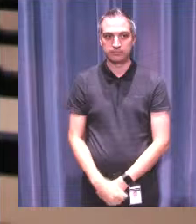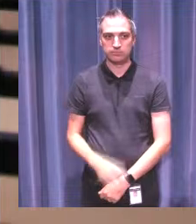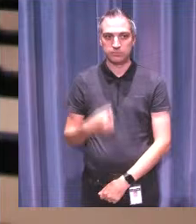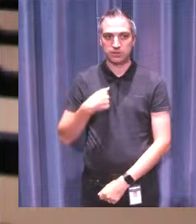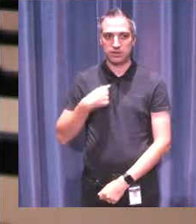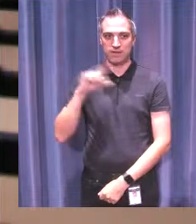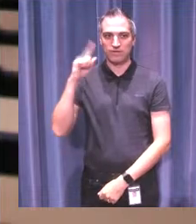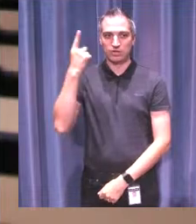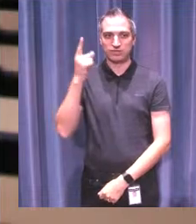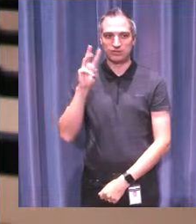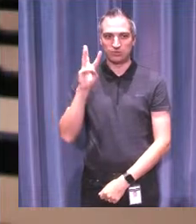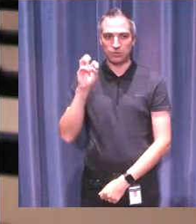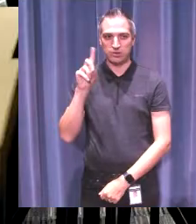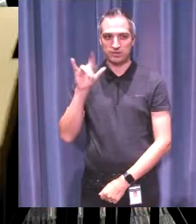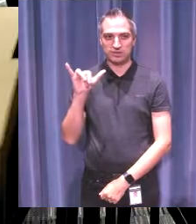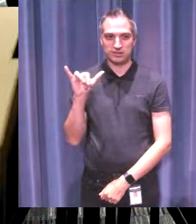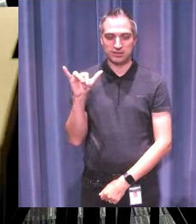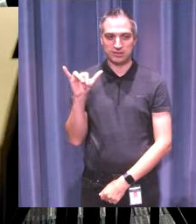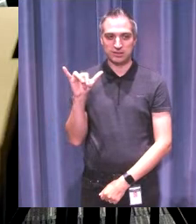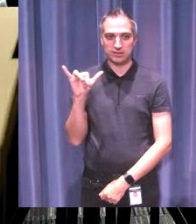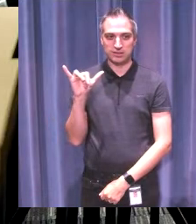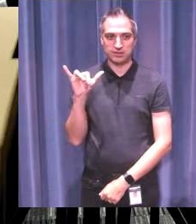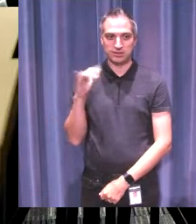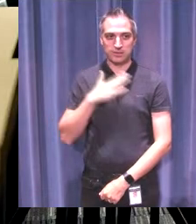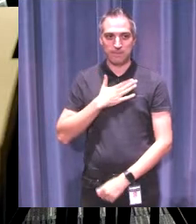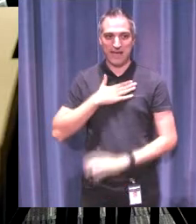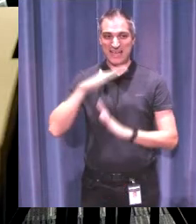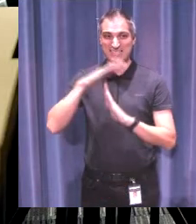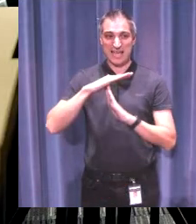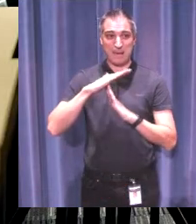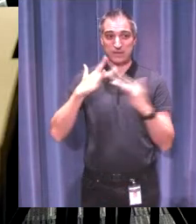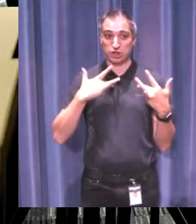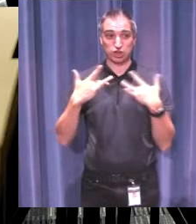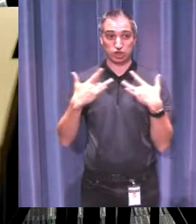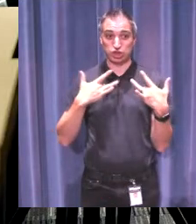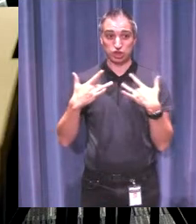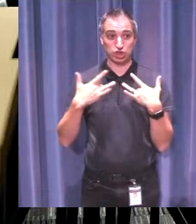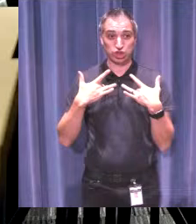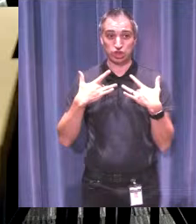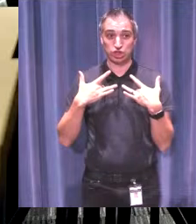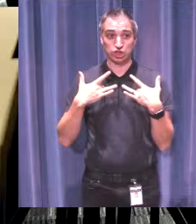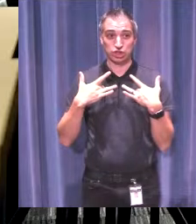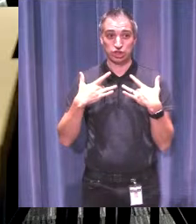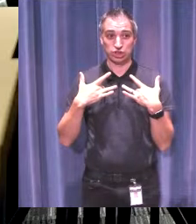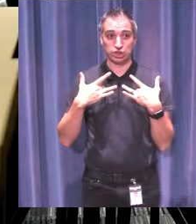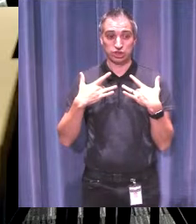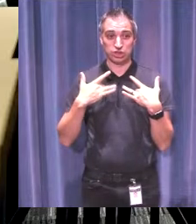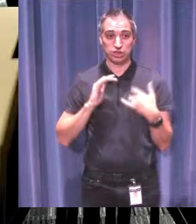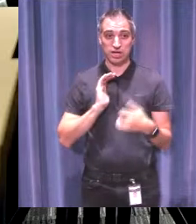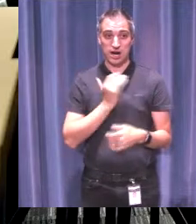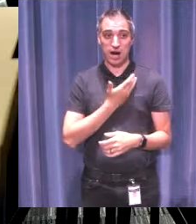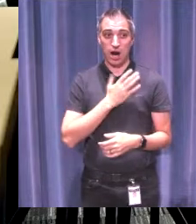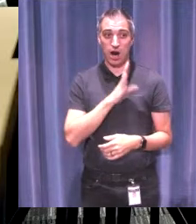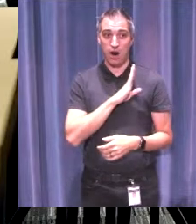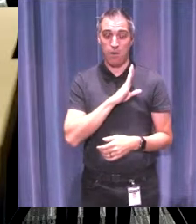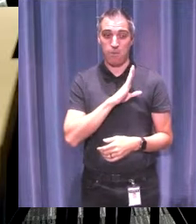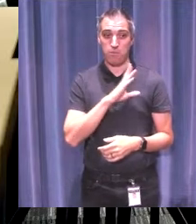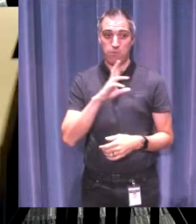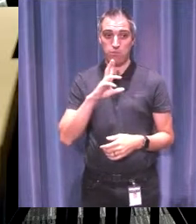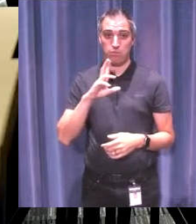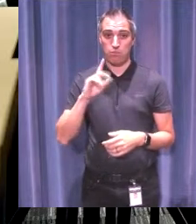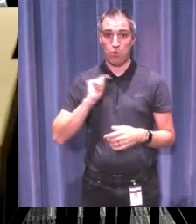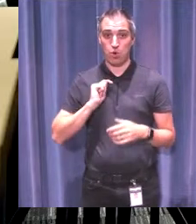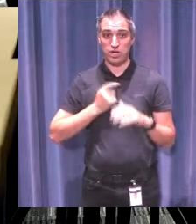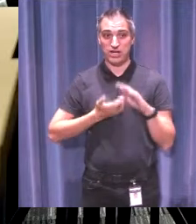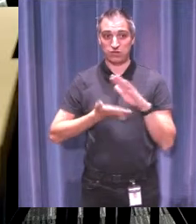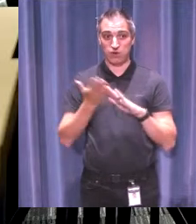first. Okay. My top concern is the way our board is ran right now and how all of